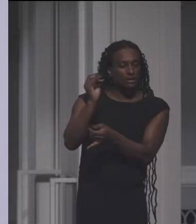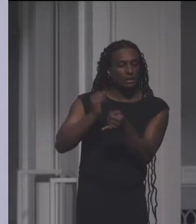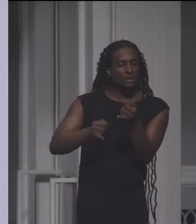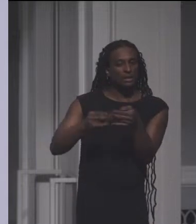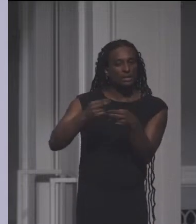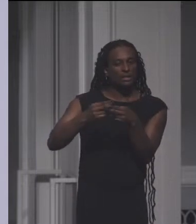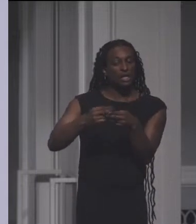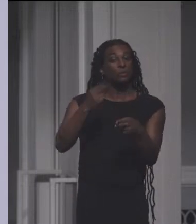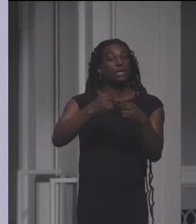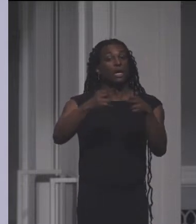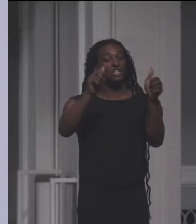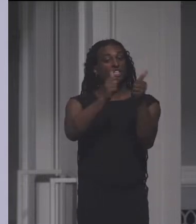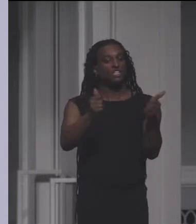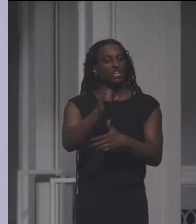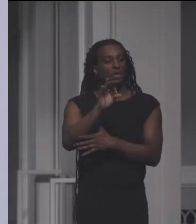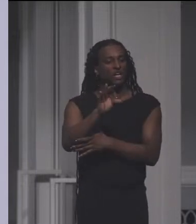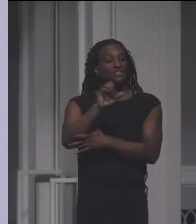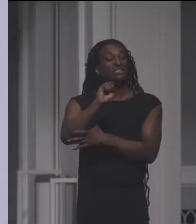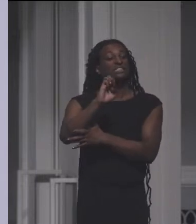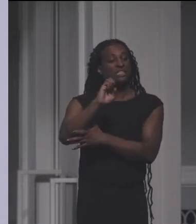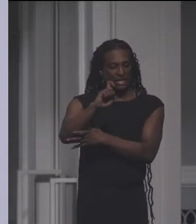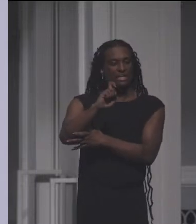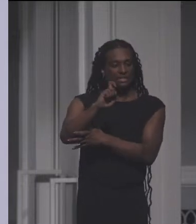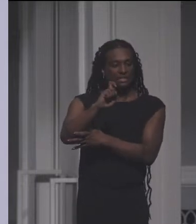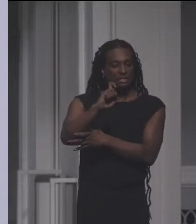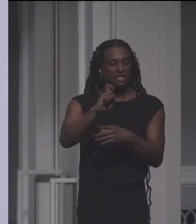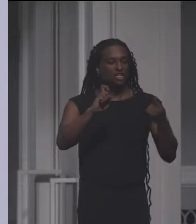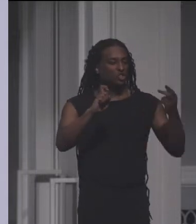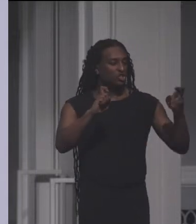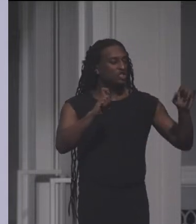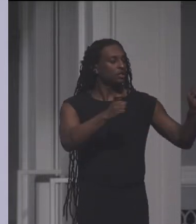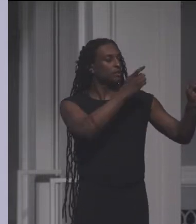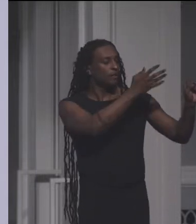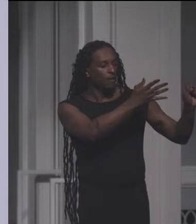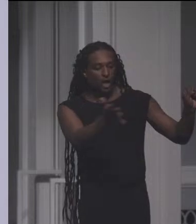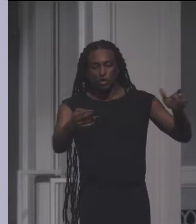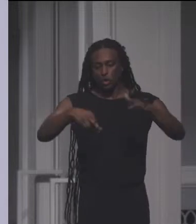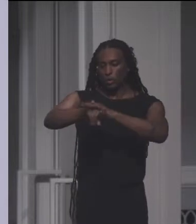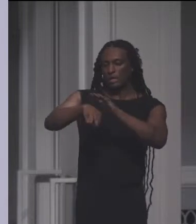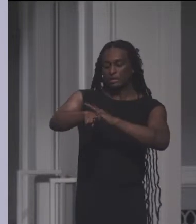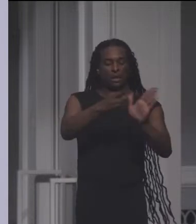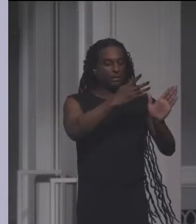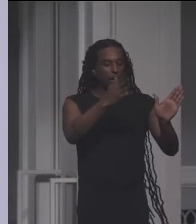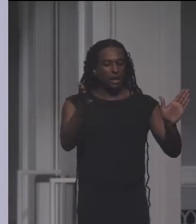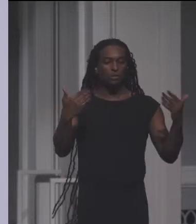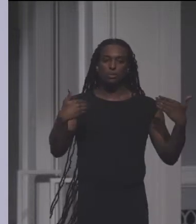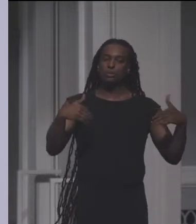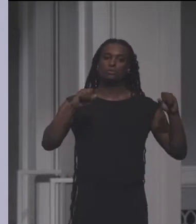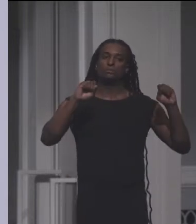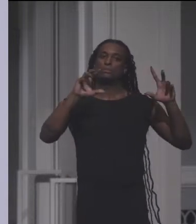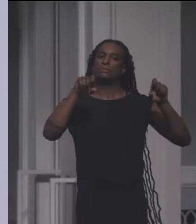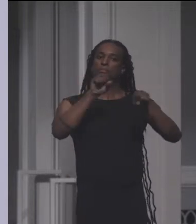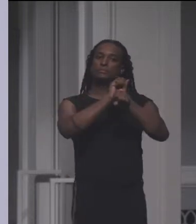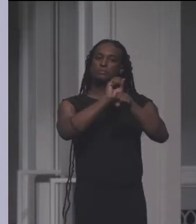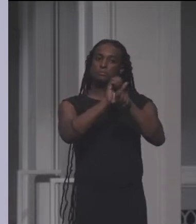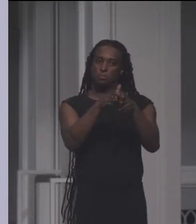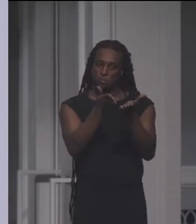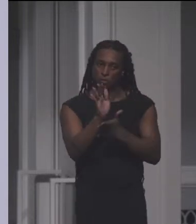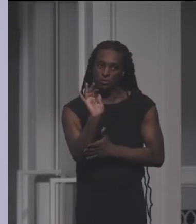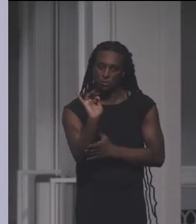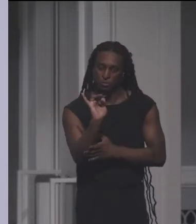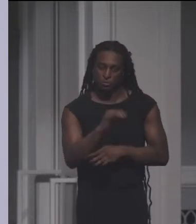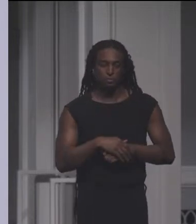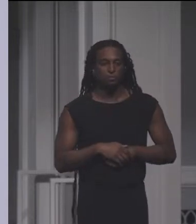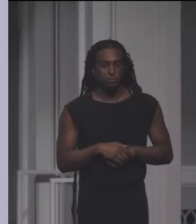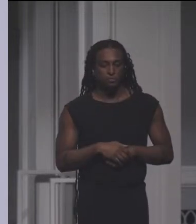Sex, from Genesis to the Renaissance. So that's a really wonderful work as well. And